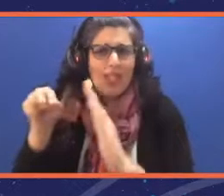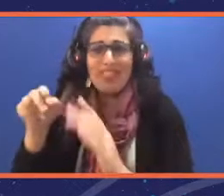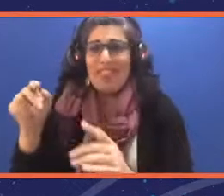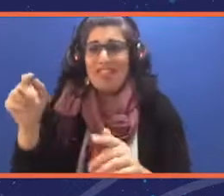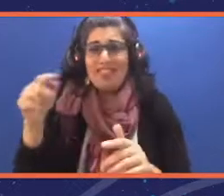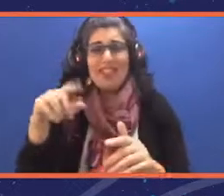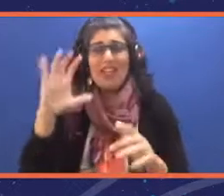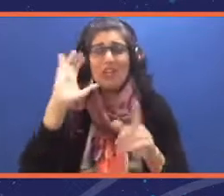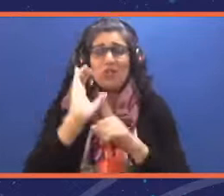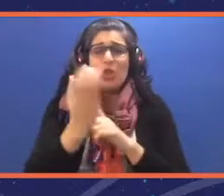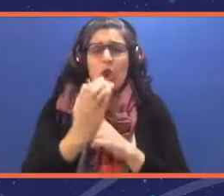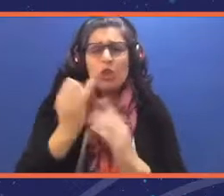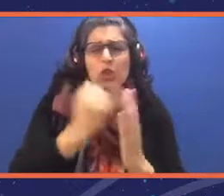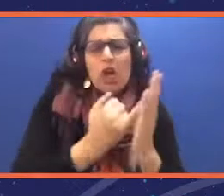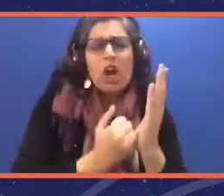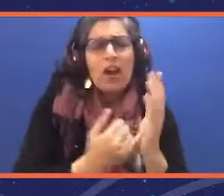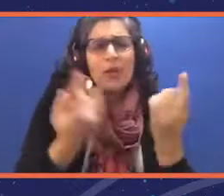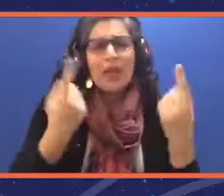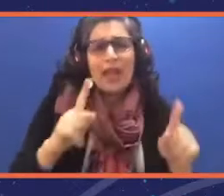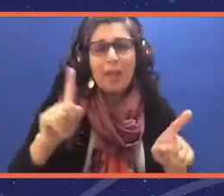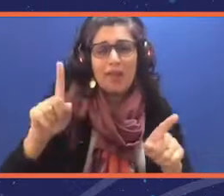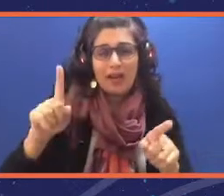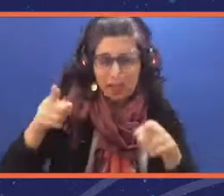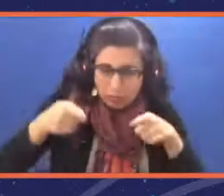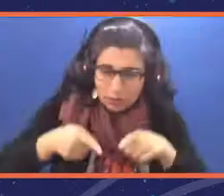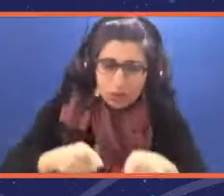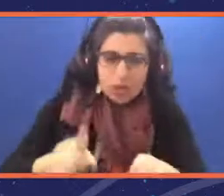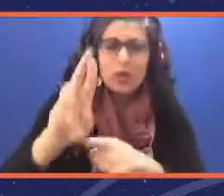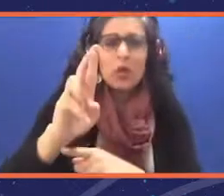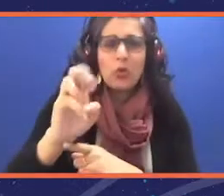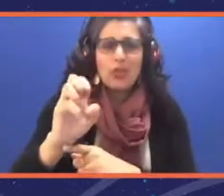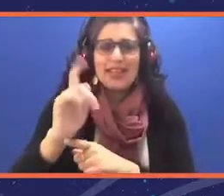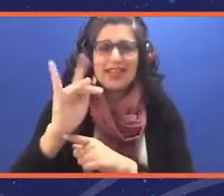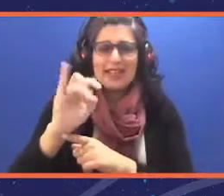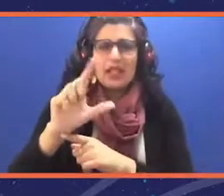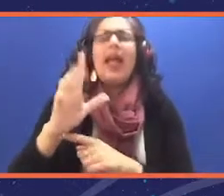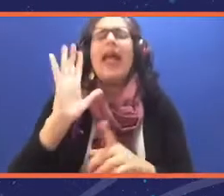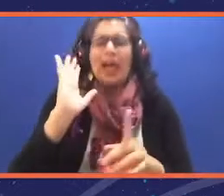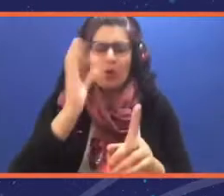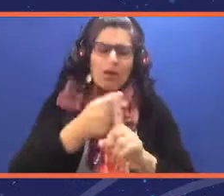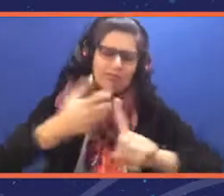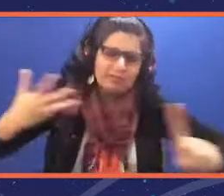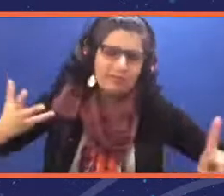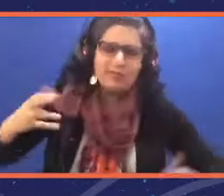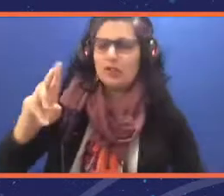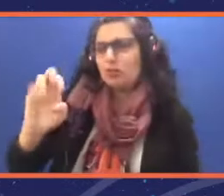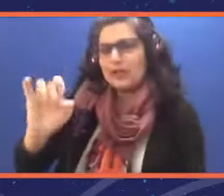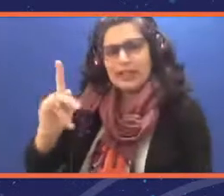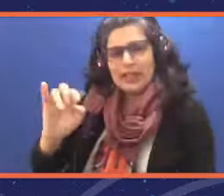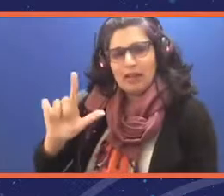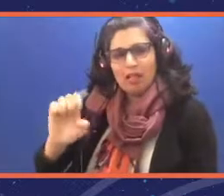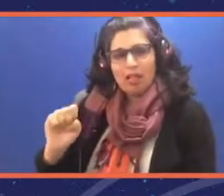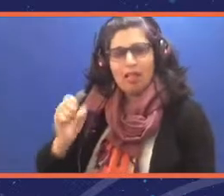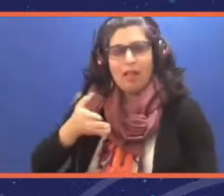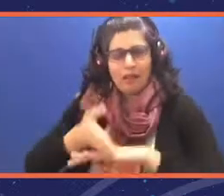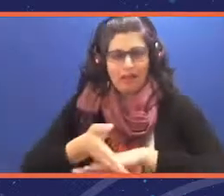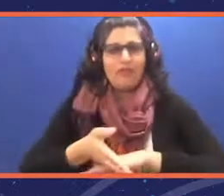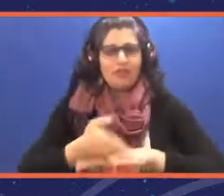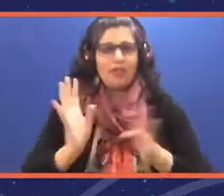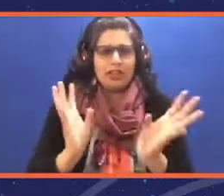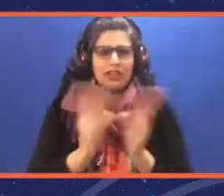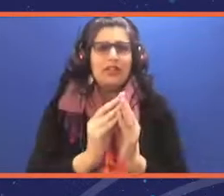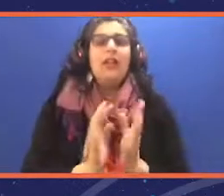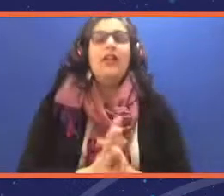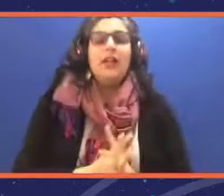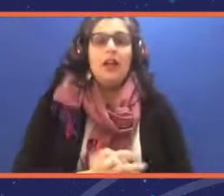while Rekindle was going on. You'll hear more about what Rekindle is after our segment. Honoring that the work